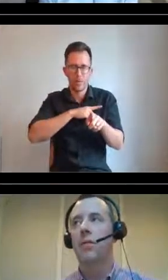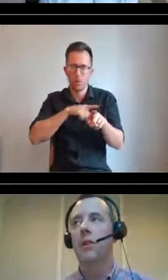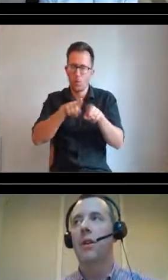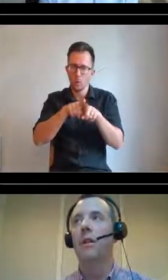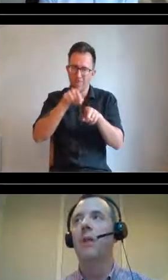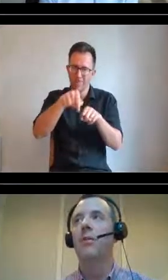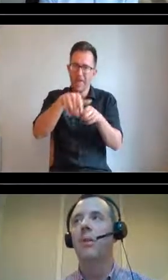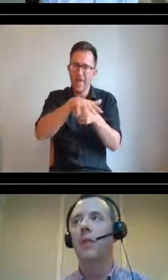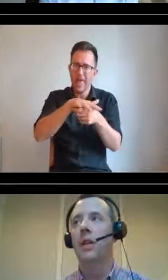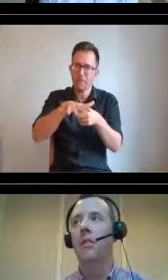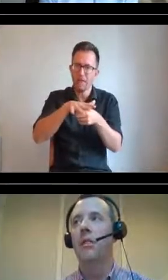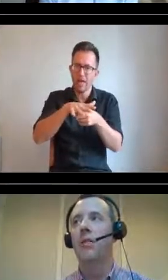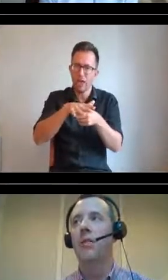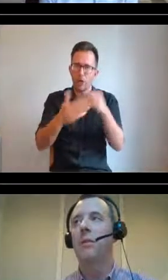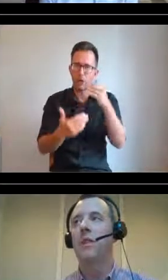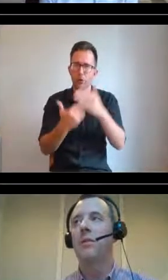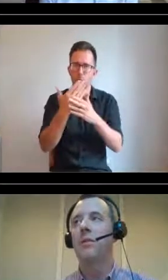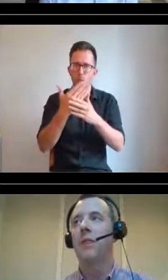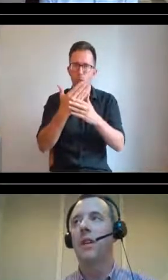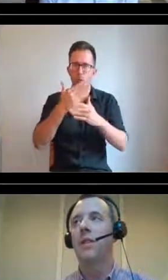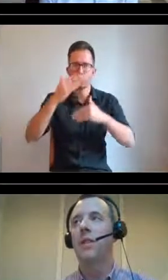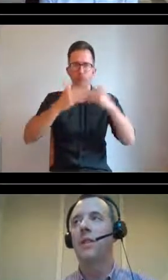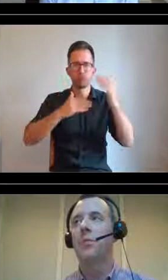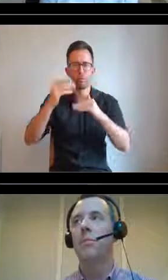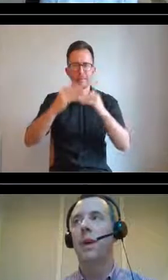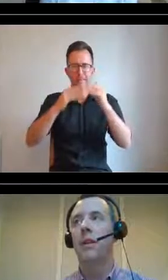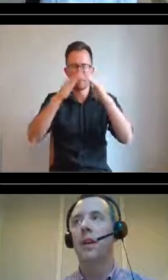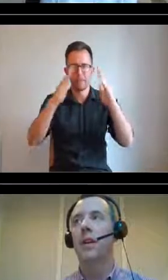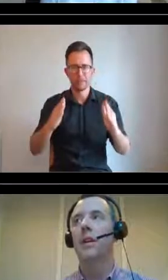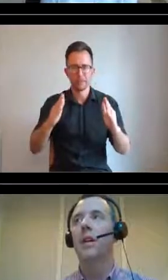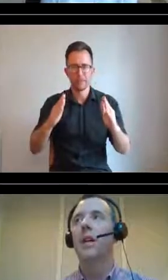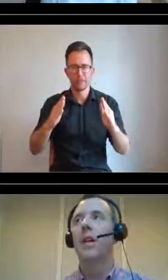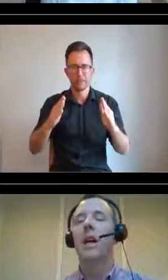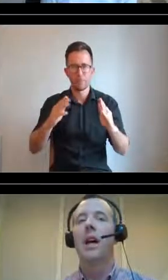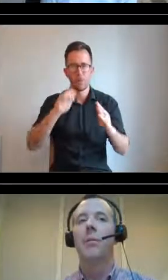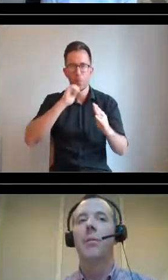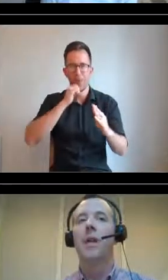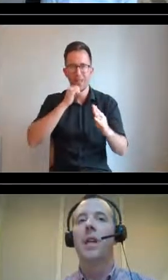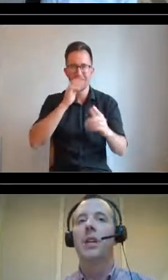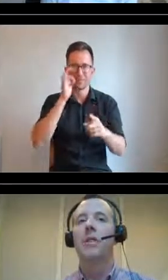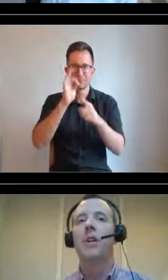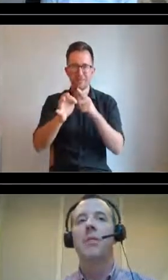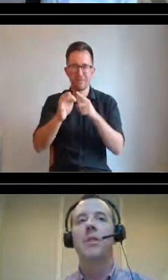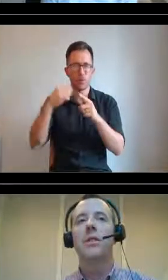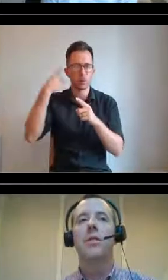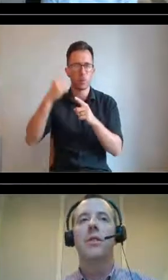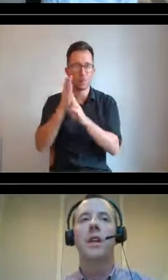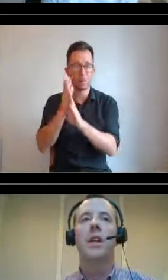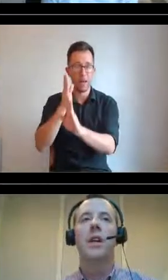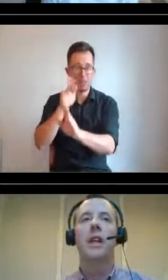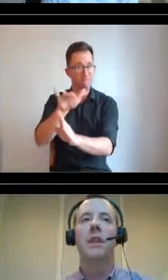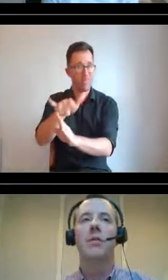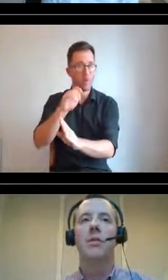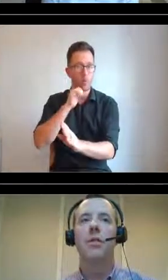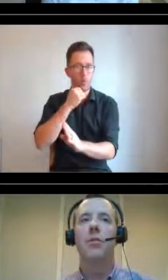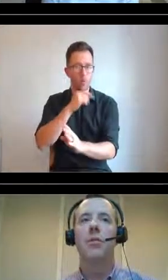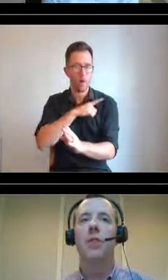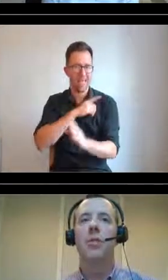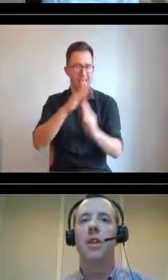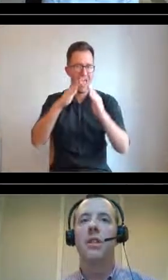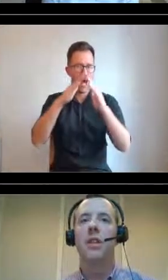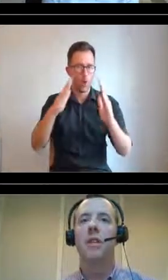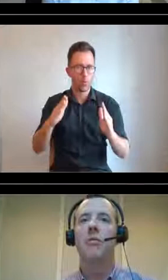to Brentford Road, and that will benefit from a specific noise barrier. In terms of